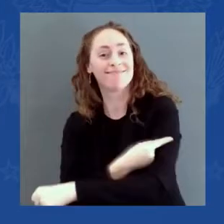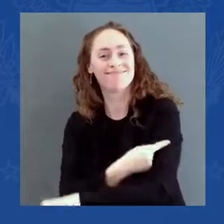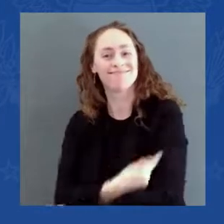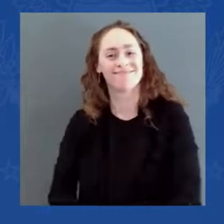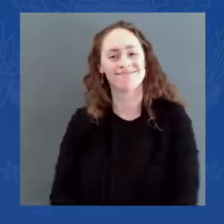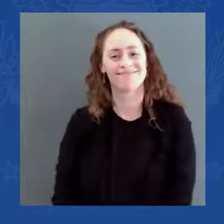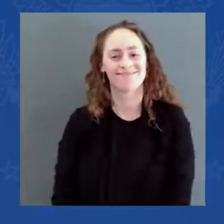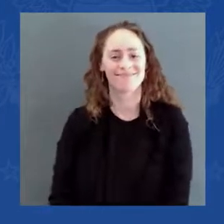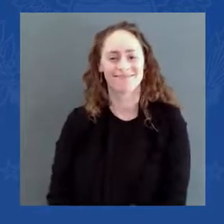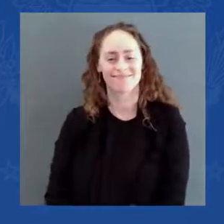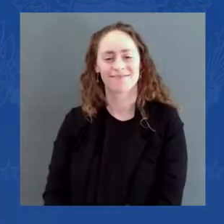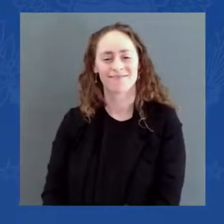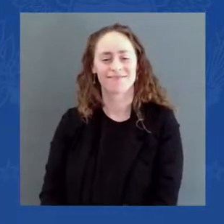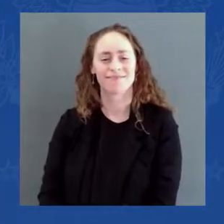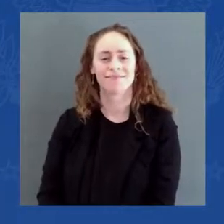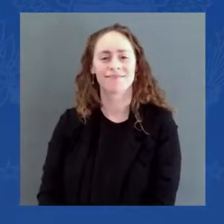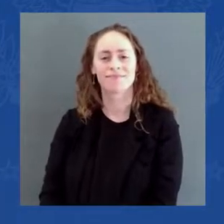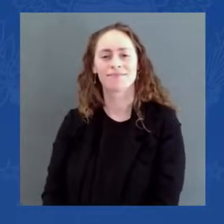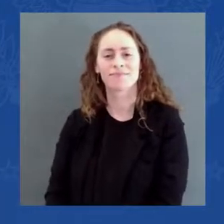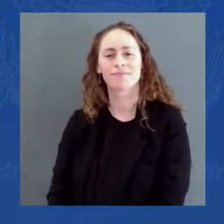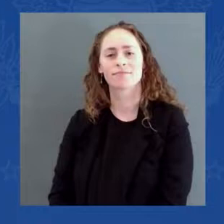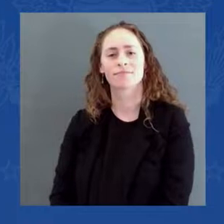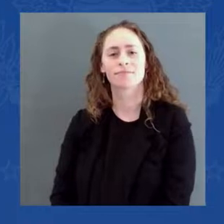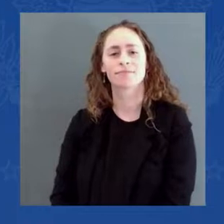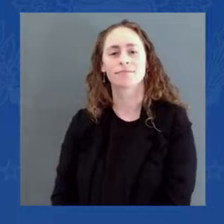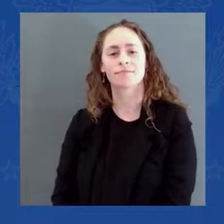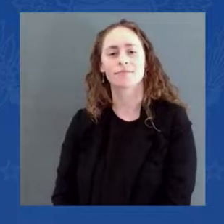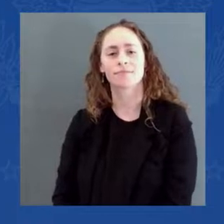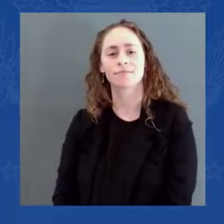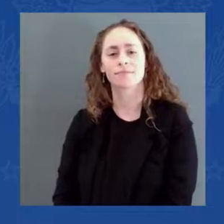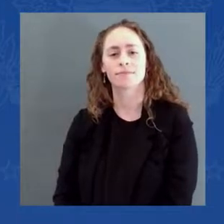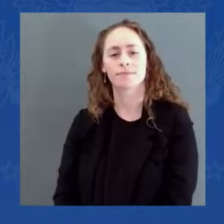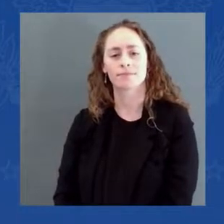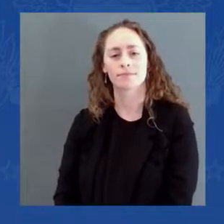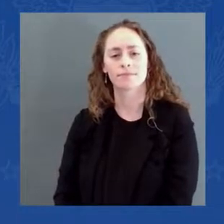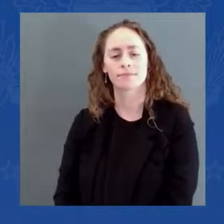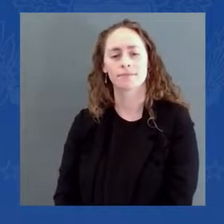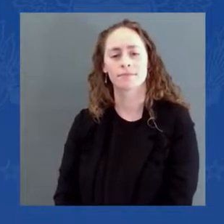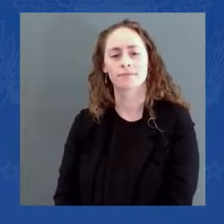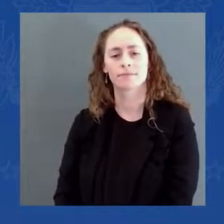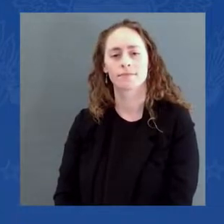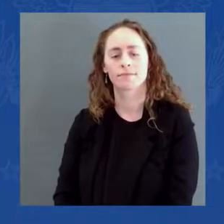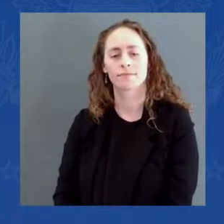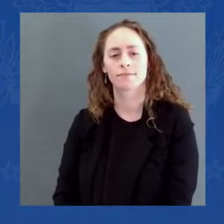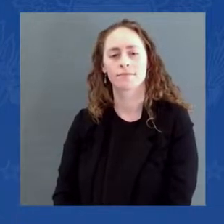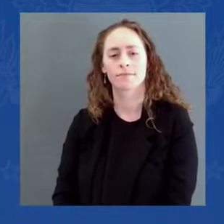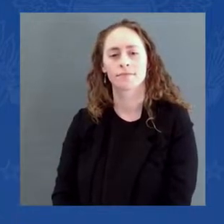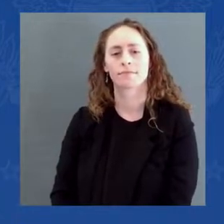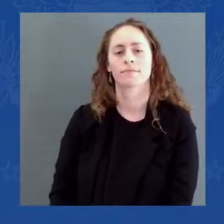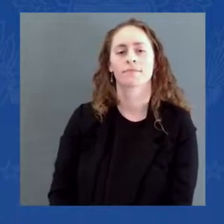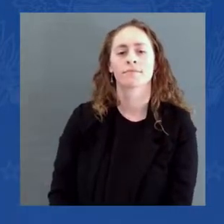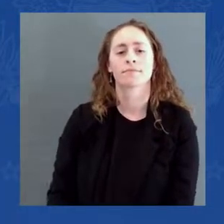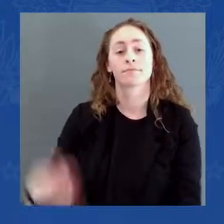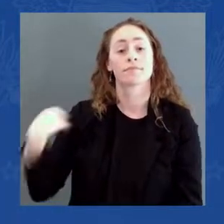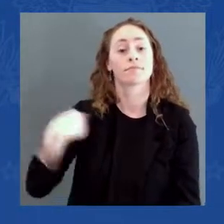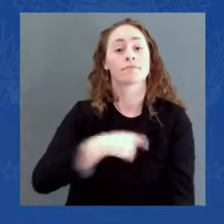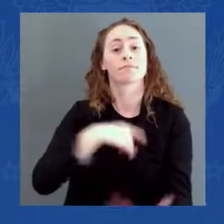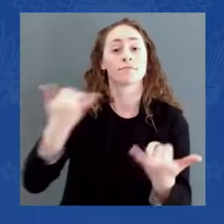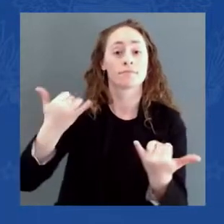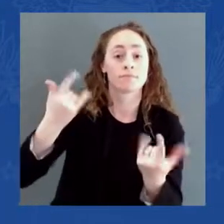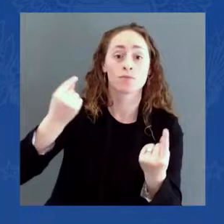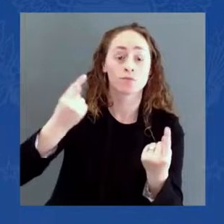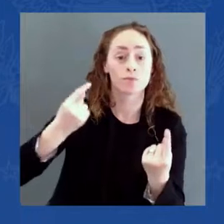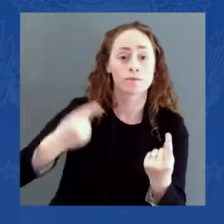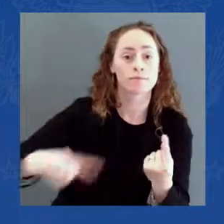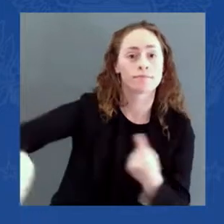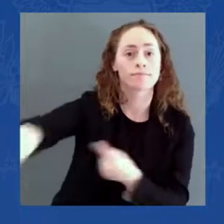will contact the 64 million people on Medicare to remind them to get their booster shots. We have the ability to do that from the federal level. And just